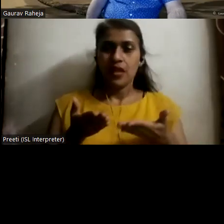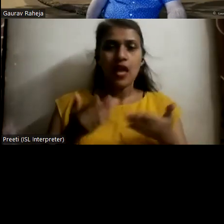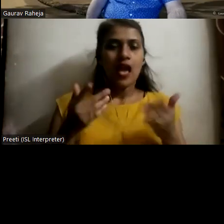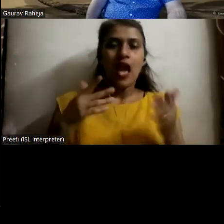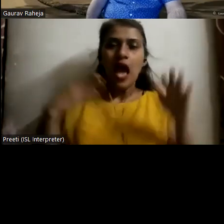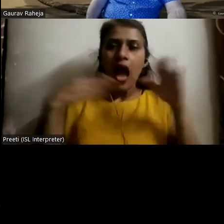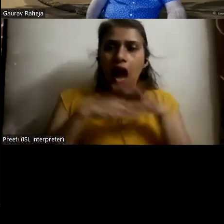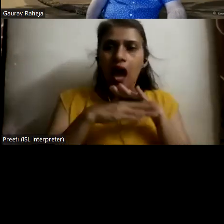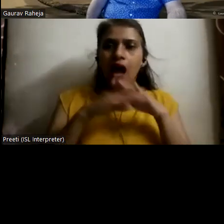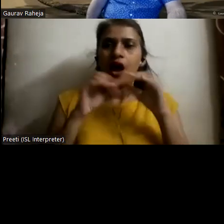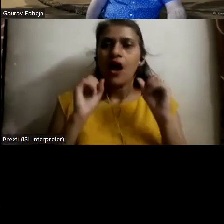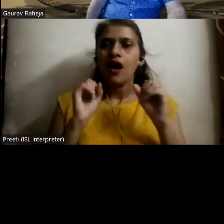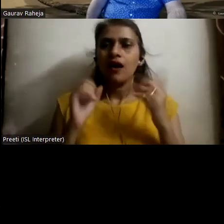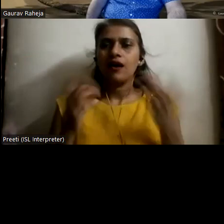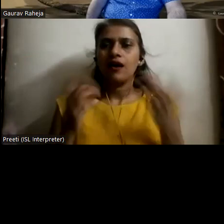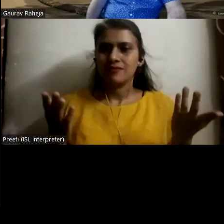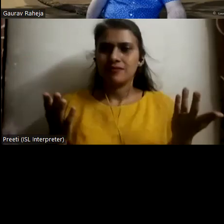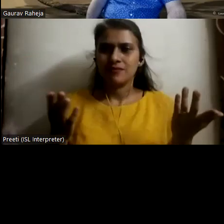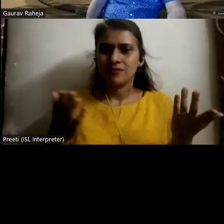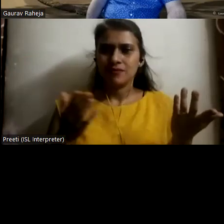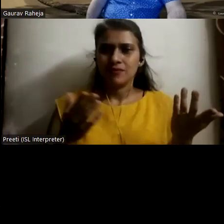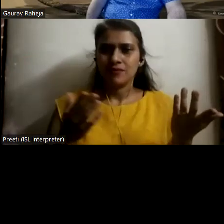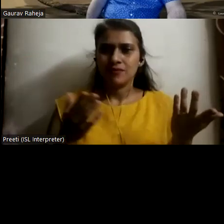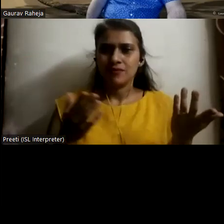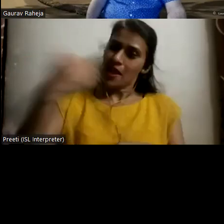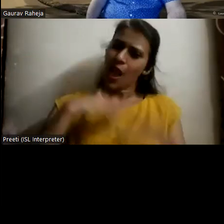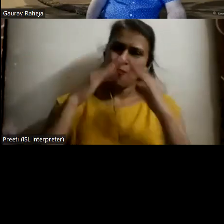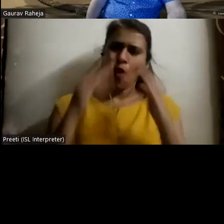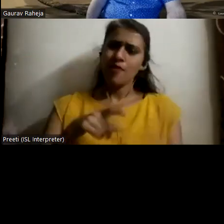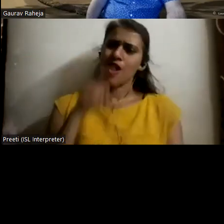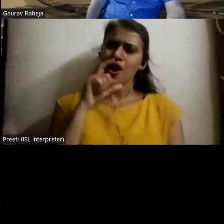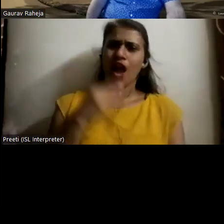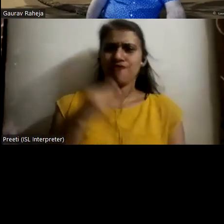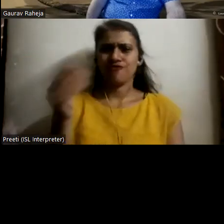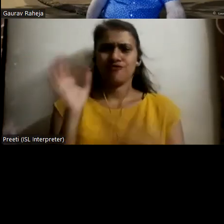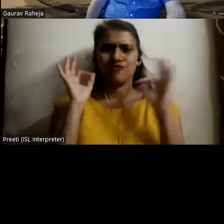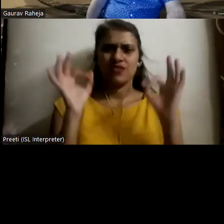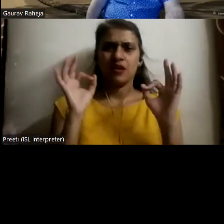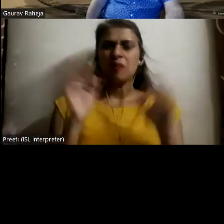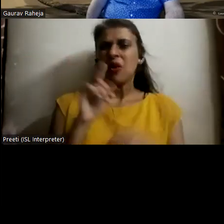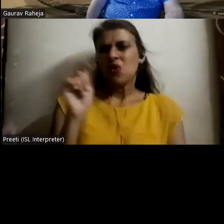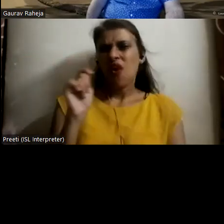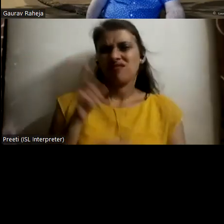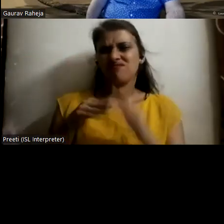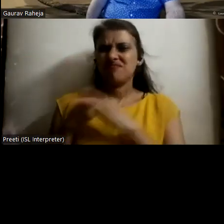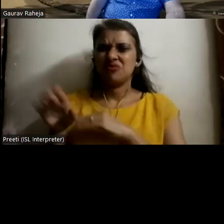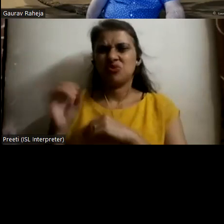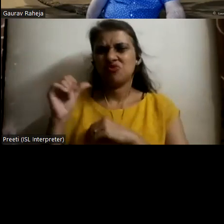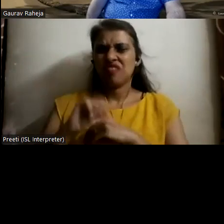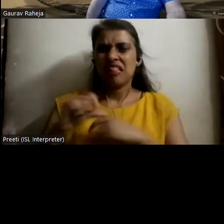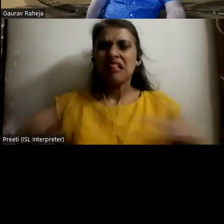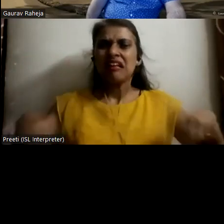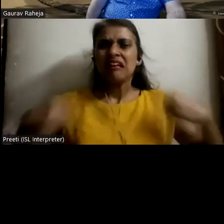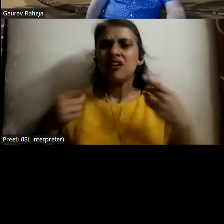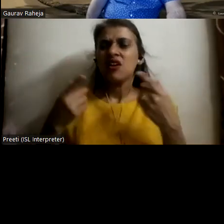saying, okay, you can come to my home, I will give you nice coffee, but I will not let you use the toilet because your wheelchair cannot enter